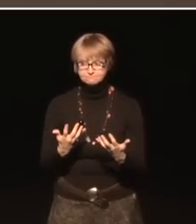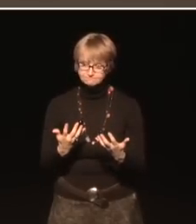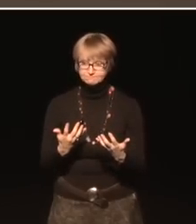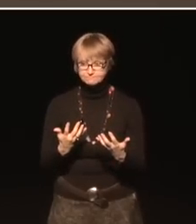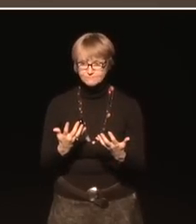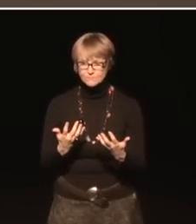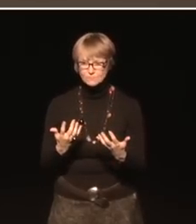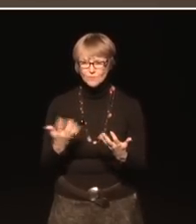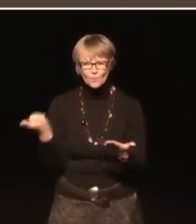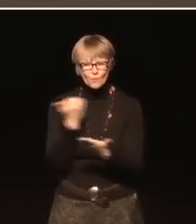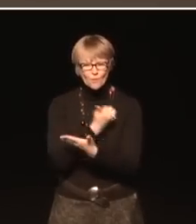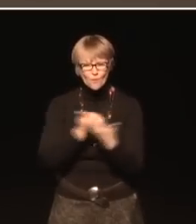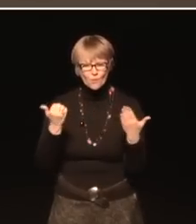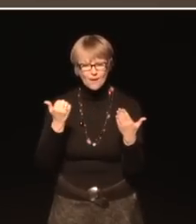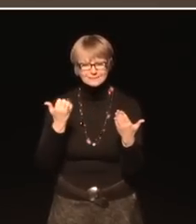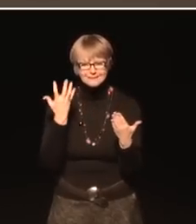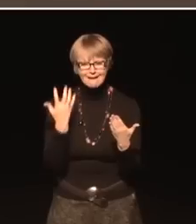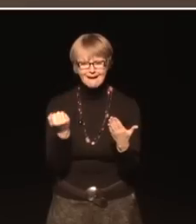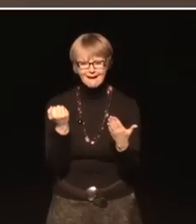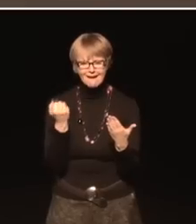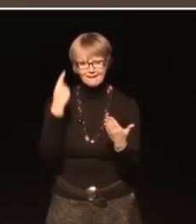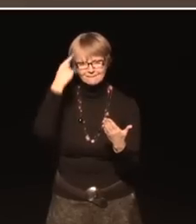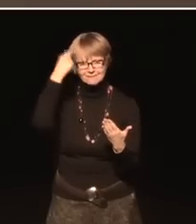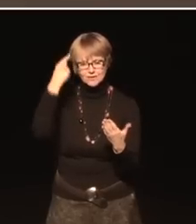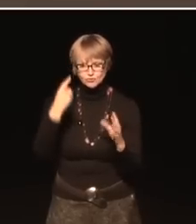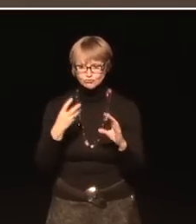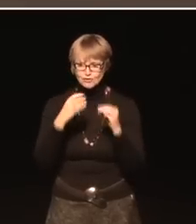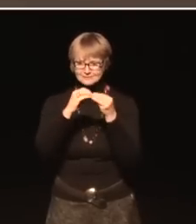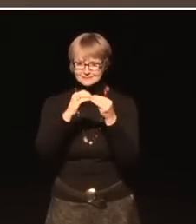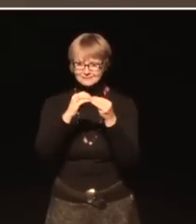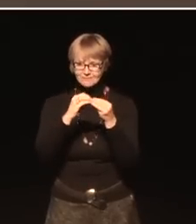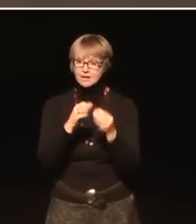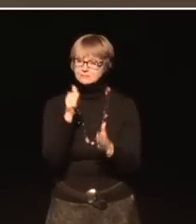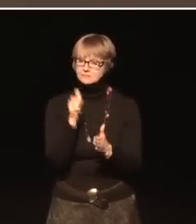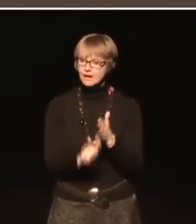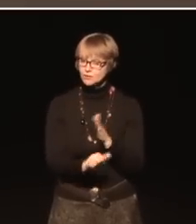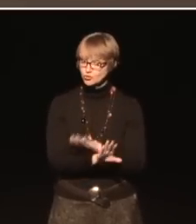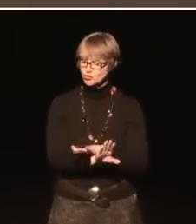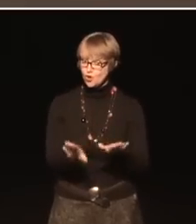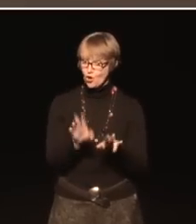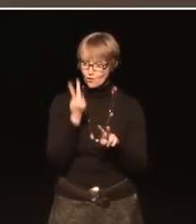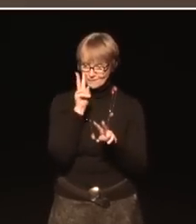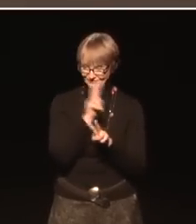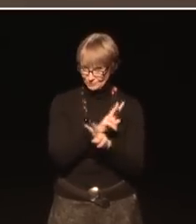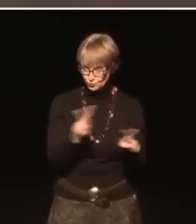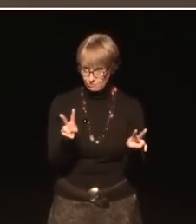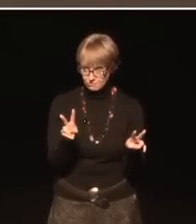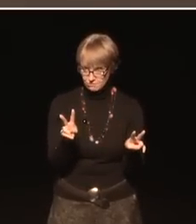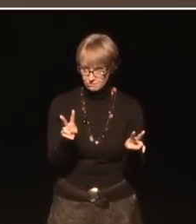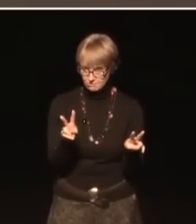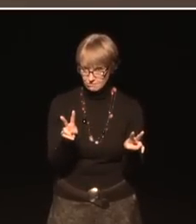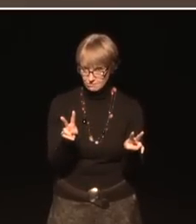Extant always brings a kind of creative perspective, often from a non-visual starting point, to disrupt